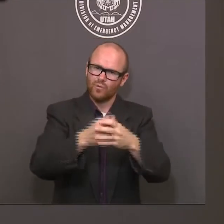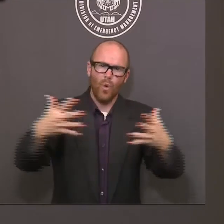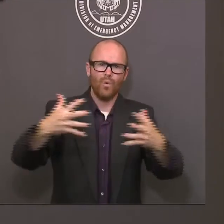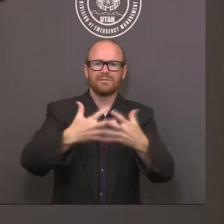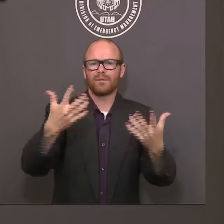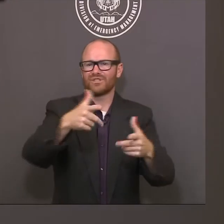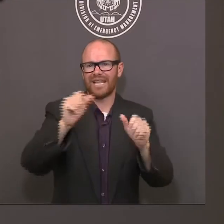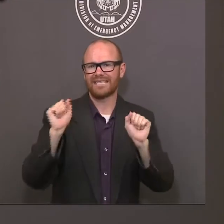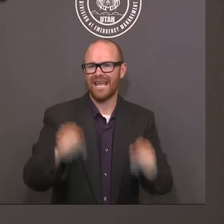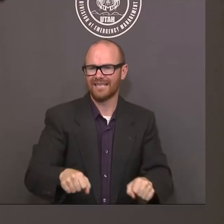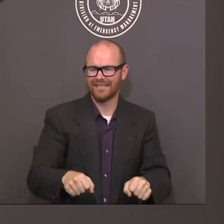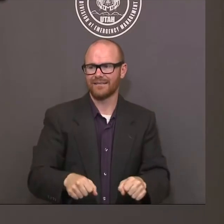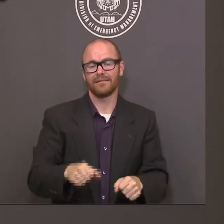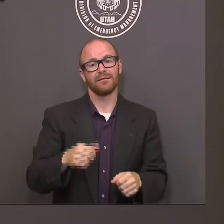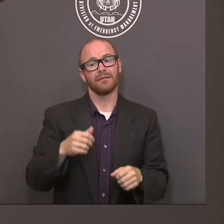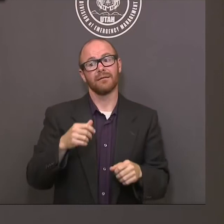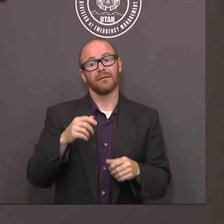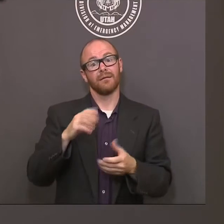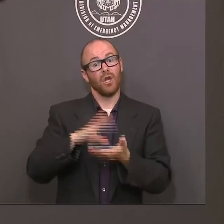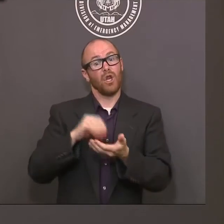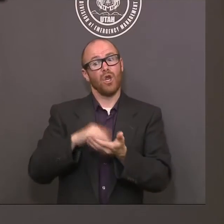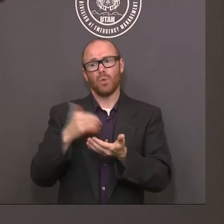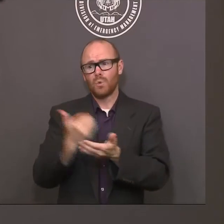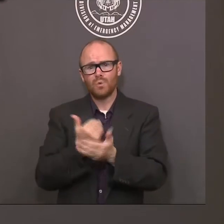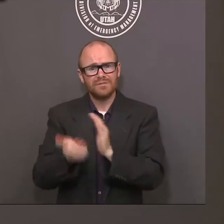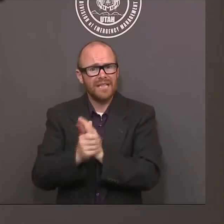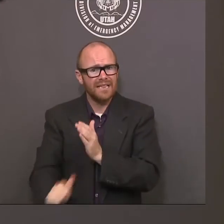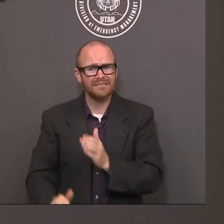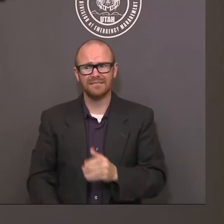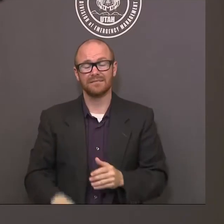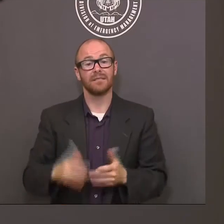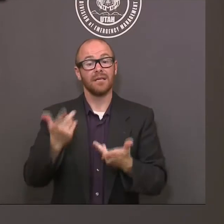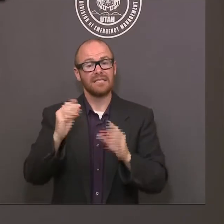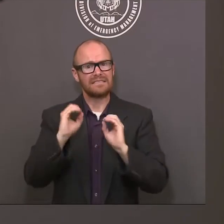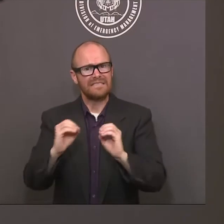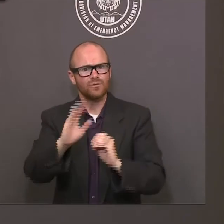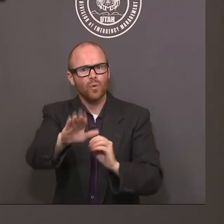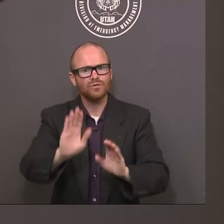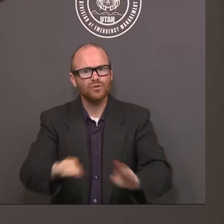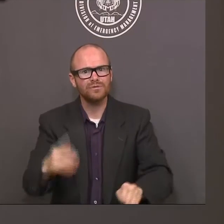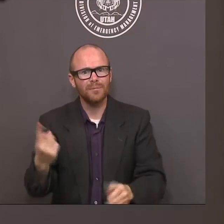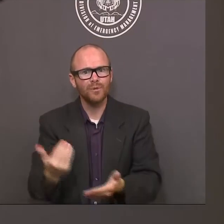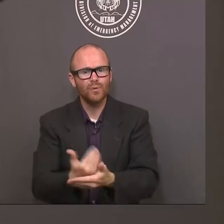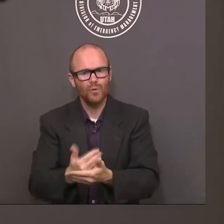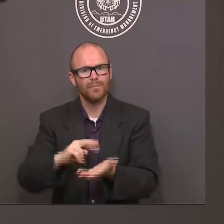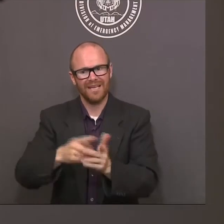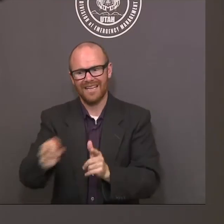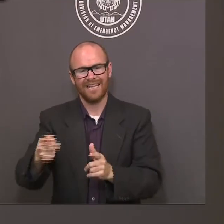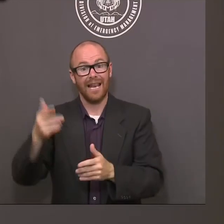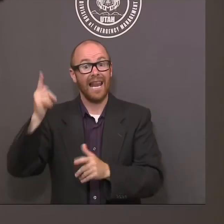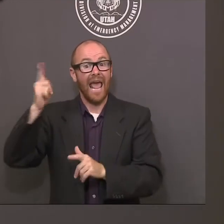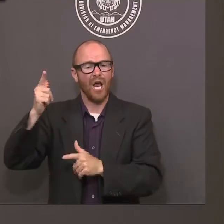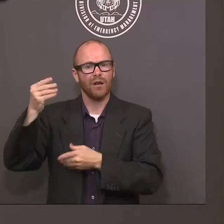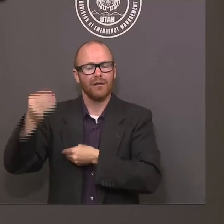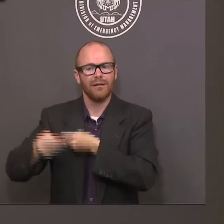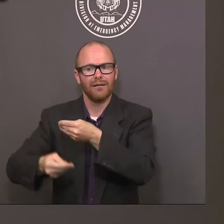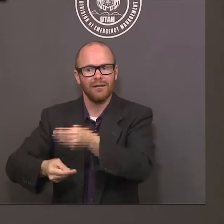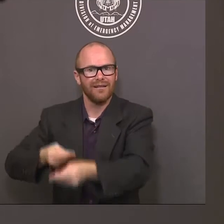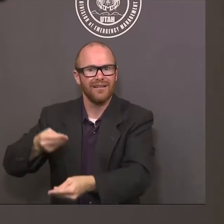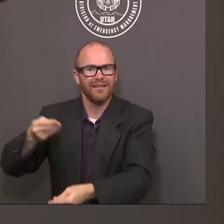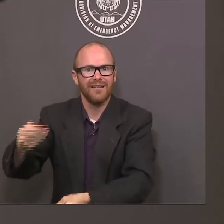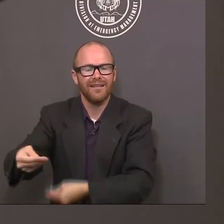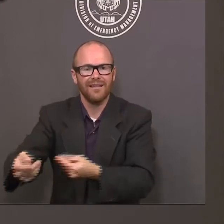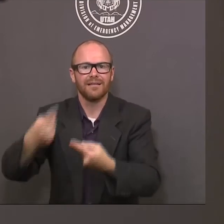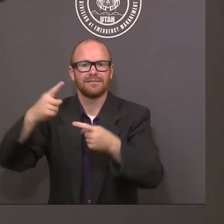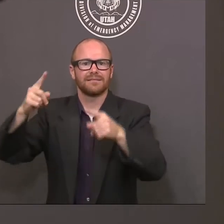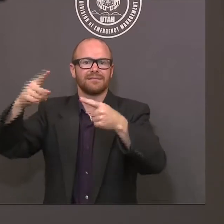an opportunity to not only leave something for themselves, their children, or their grandchildren, but provide a better opportunity for those who come after them to succeed in our